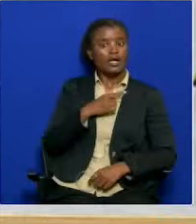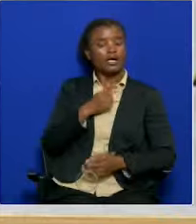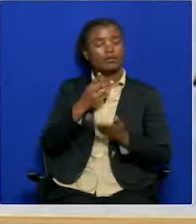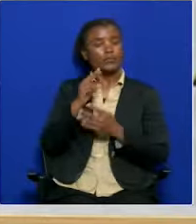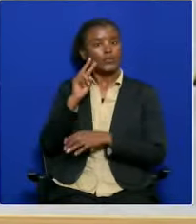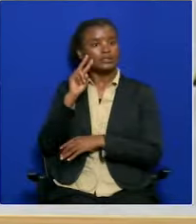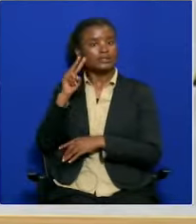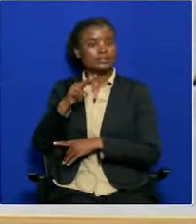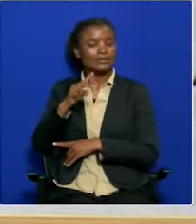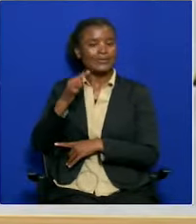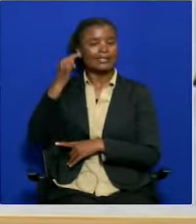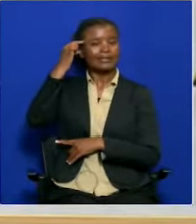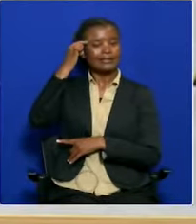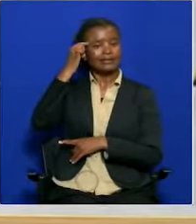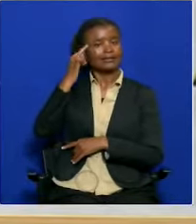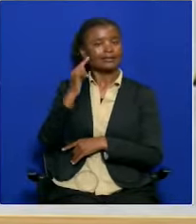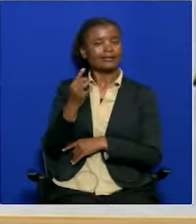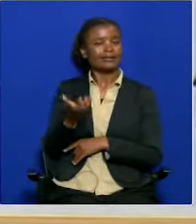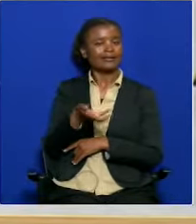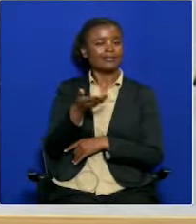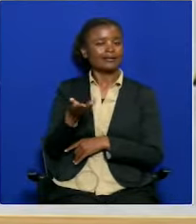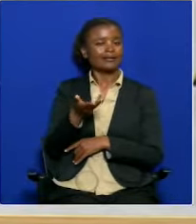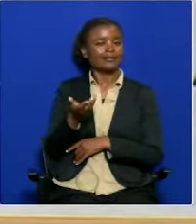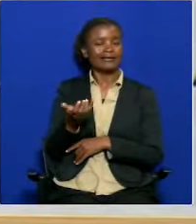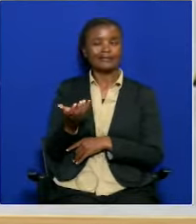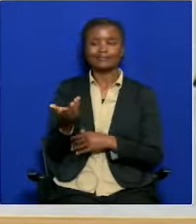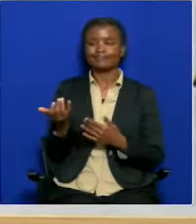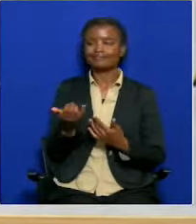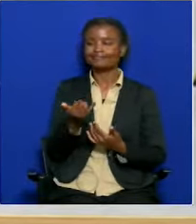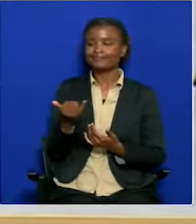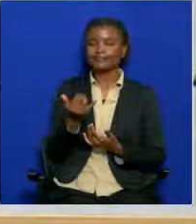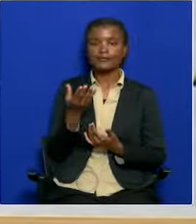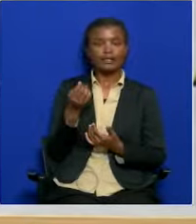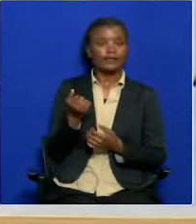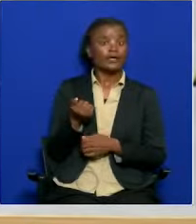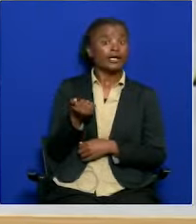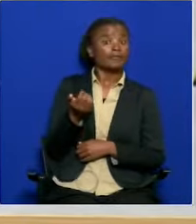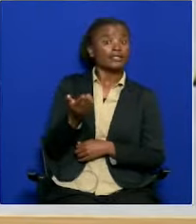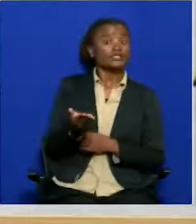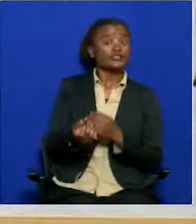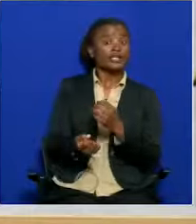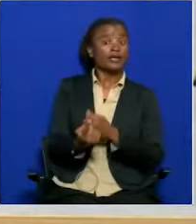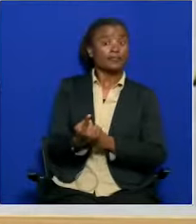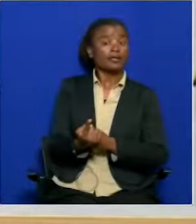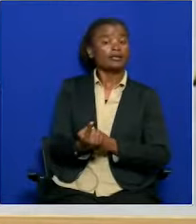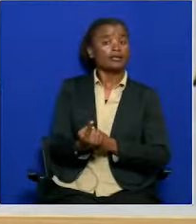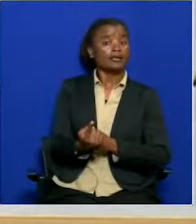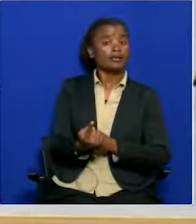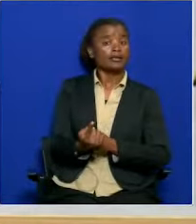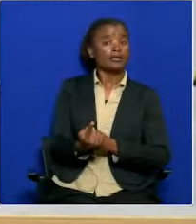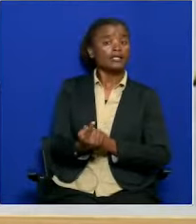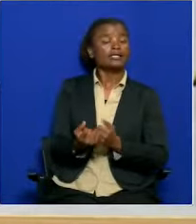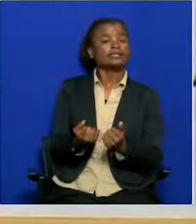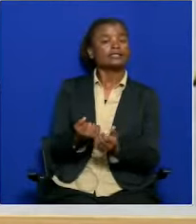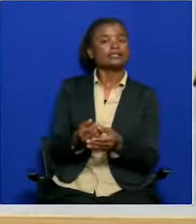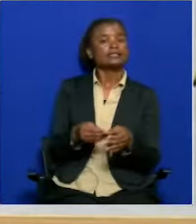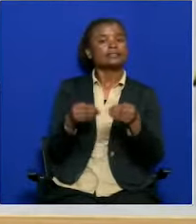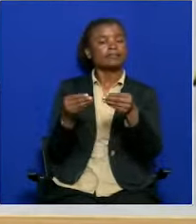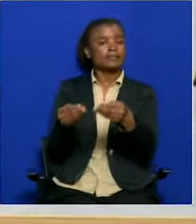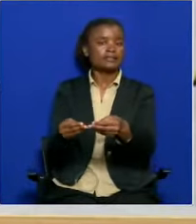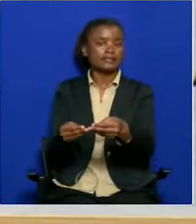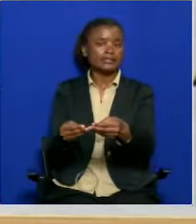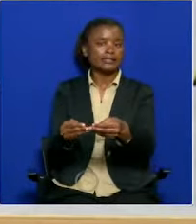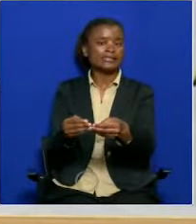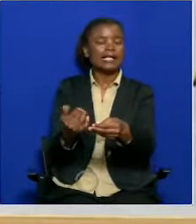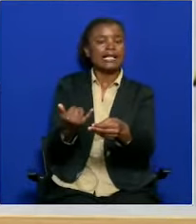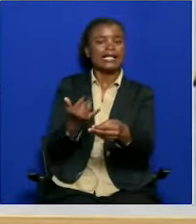was that application made and submitted and favor was sought